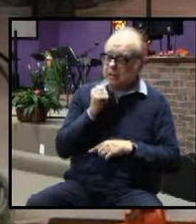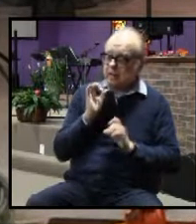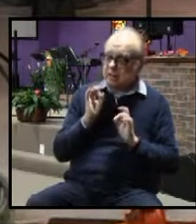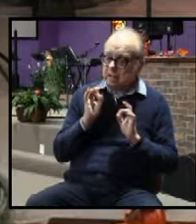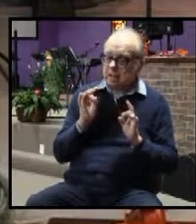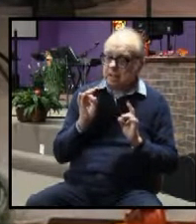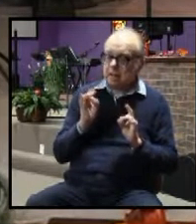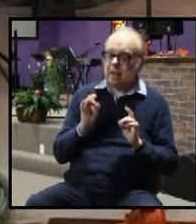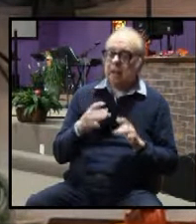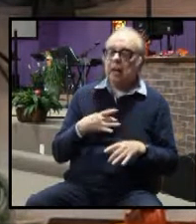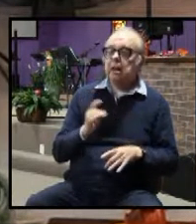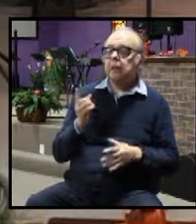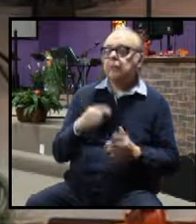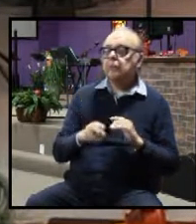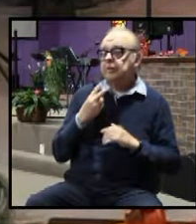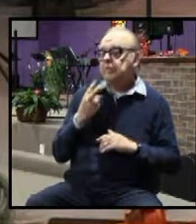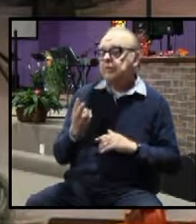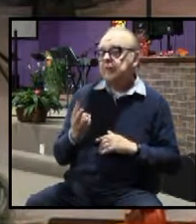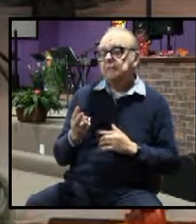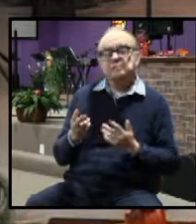like what you see either.